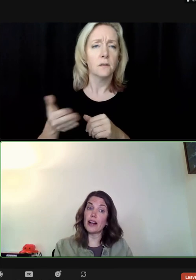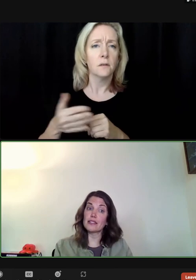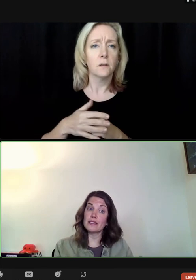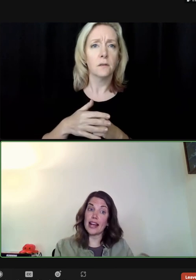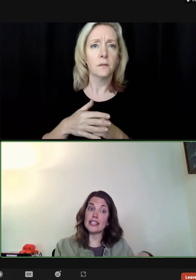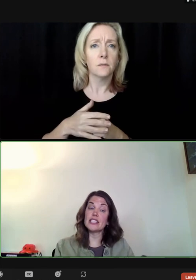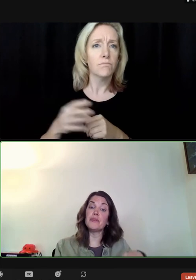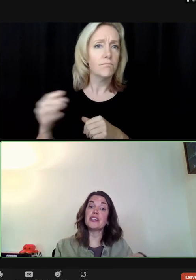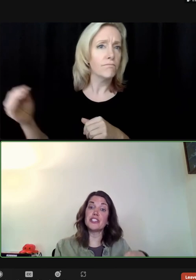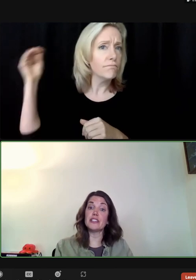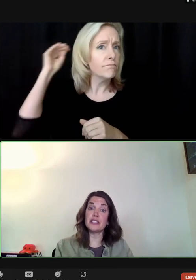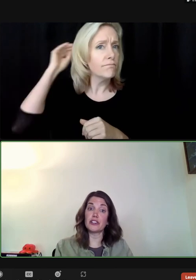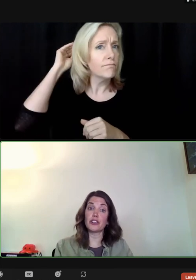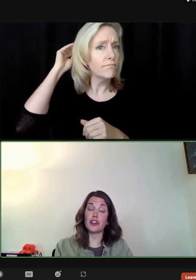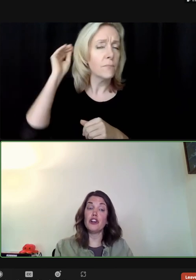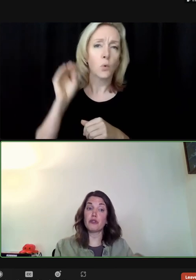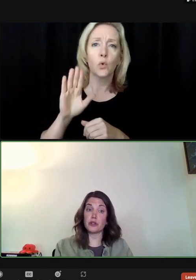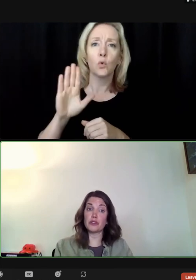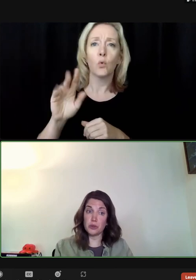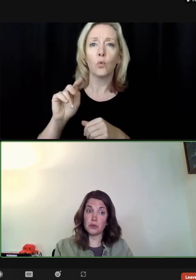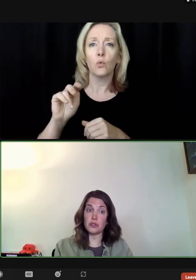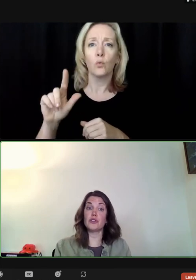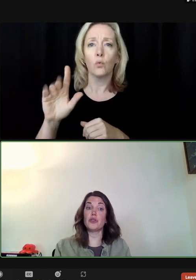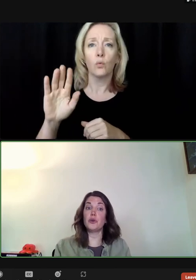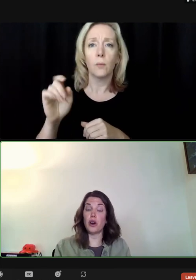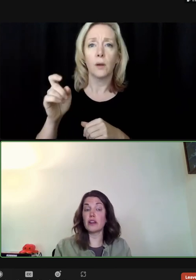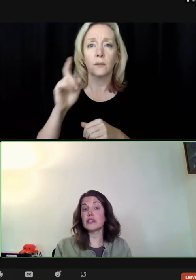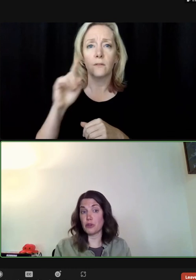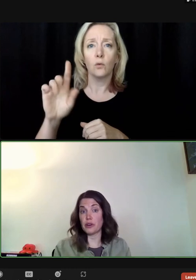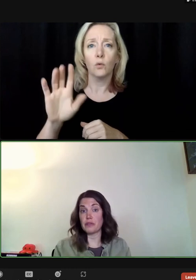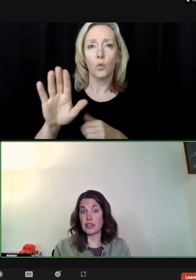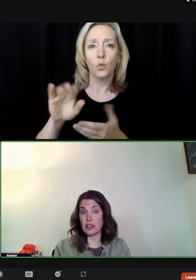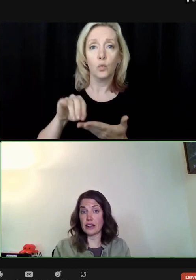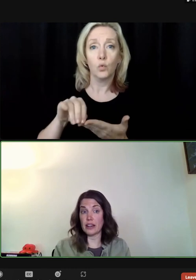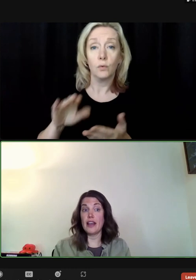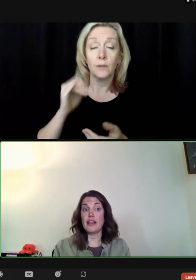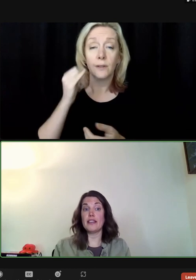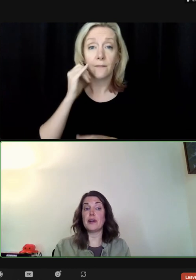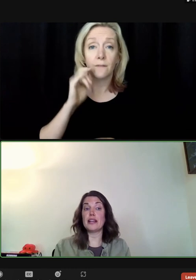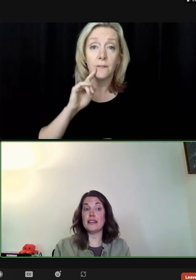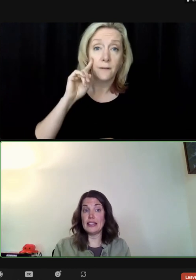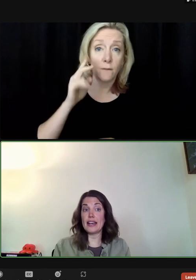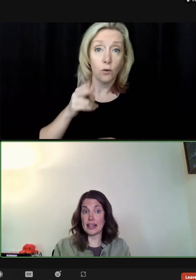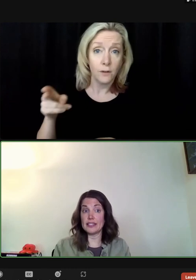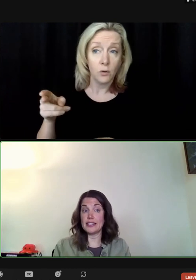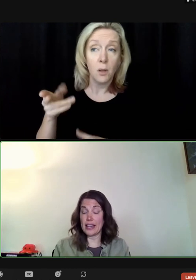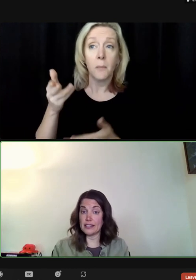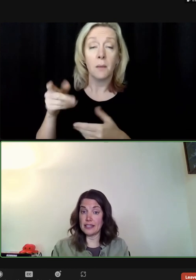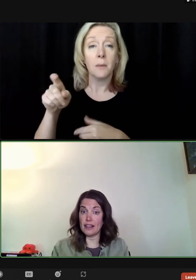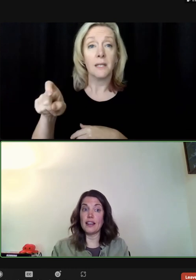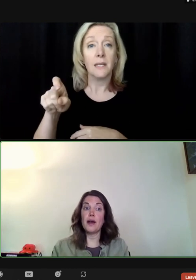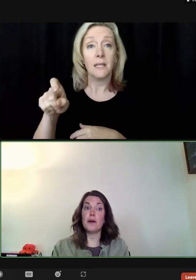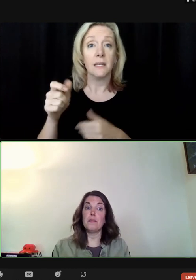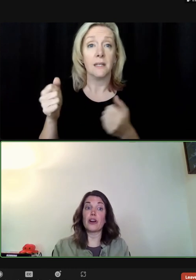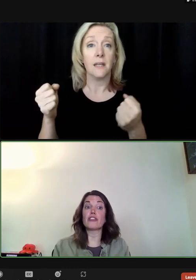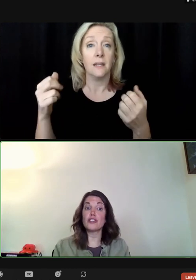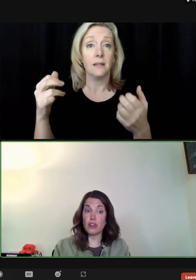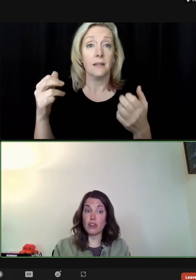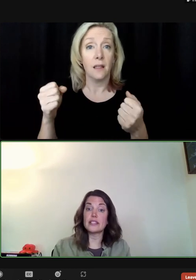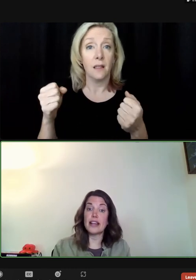it in your toolbox as something to consider for your students who are deaf or hard of hearing that might need access to